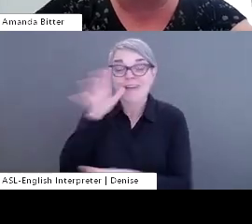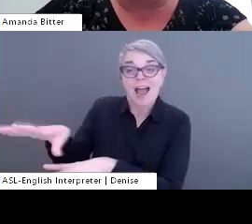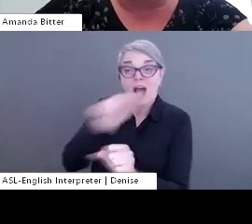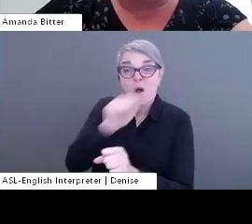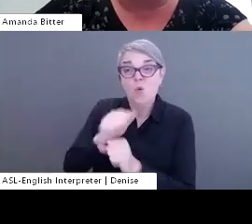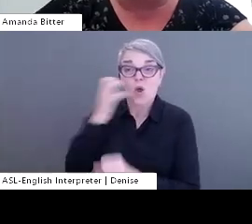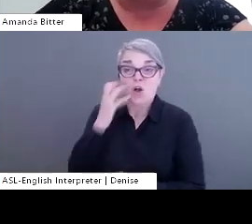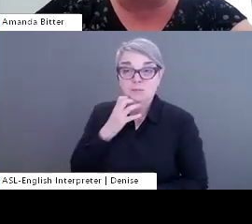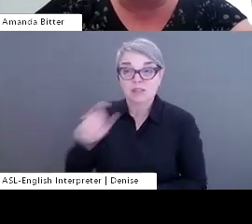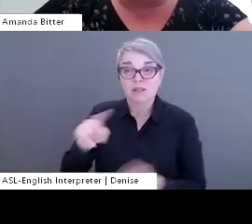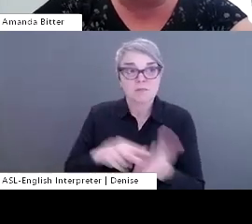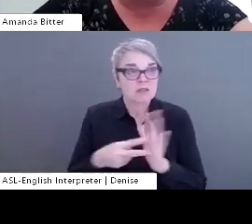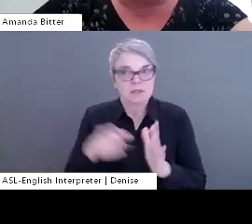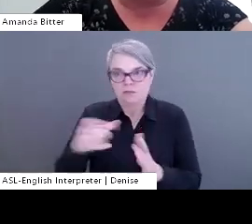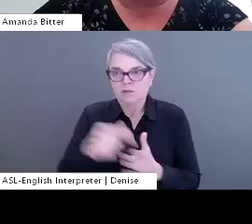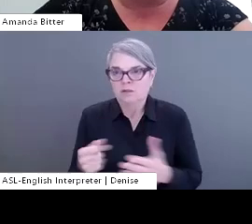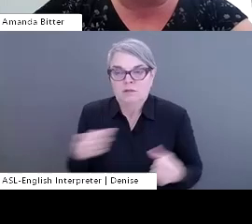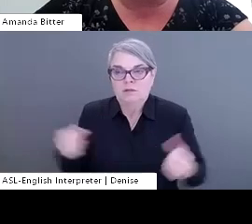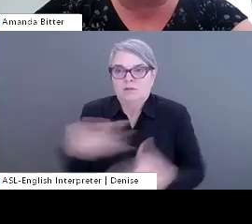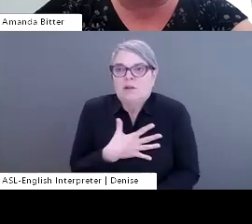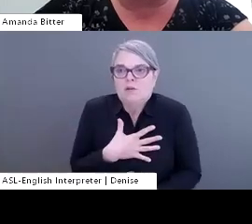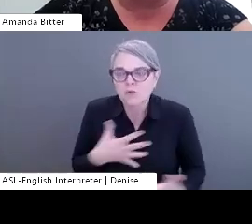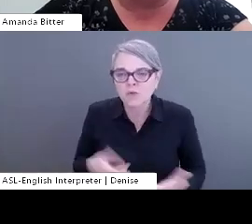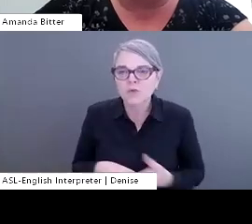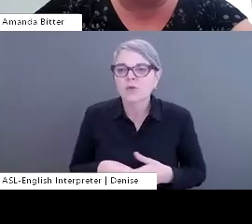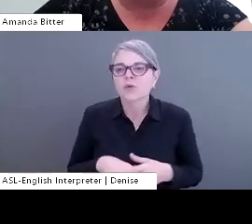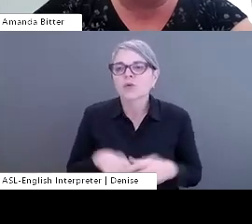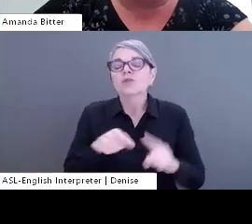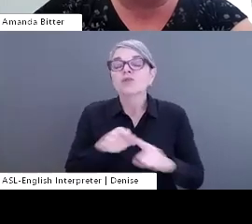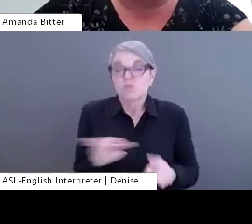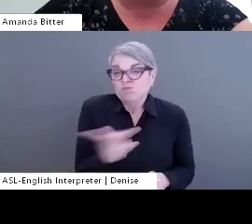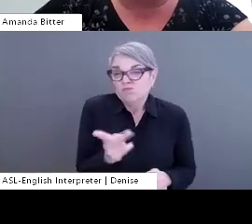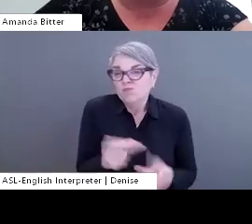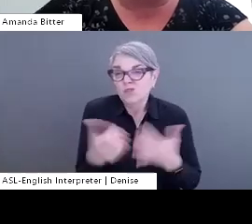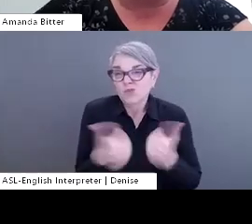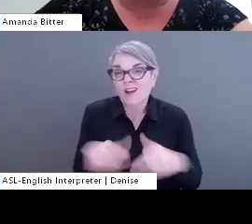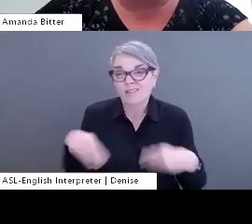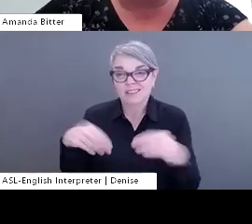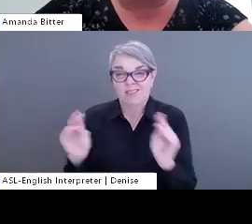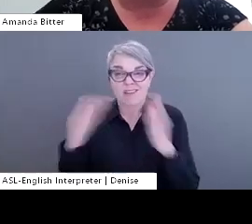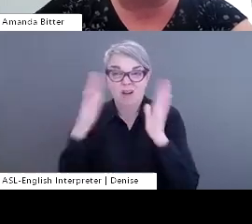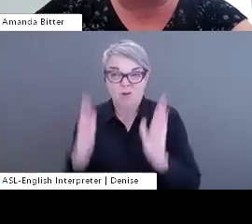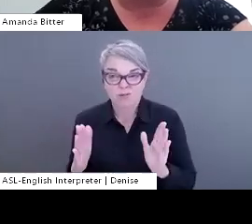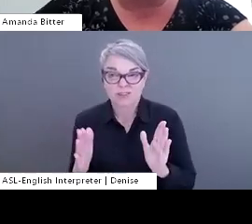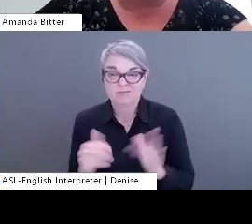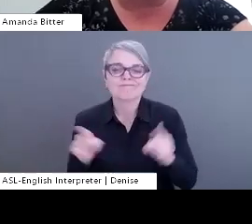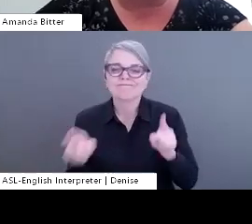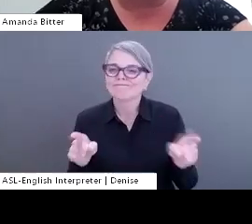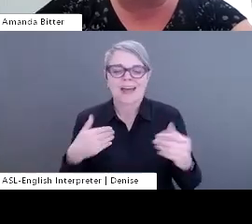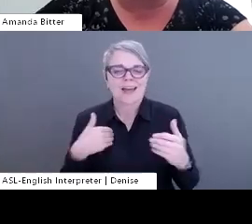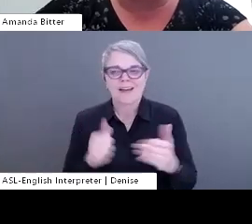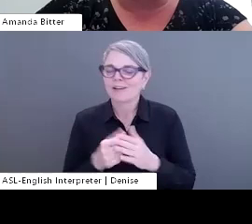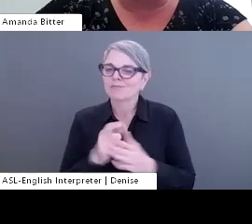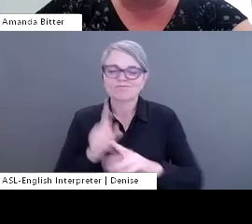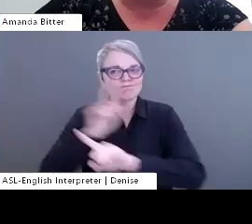of him. And I understand. So they were trying to sell their home. And because they were on a no communication order, there had to be a